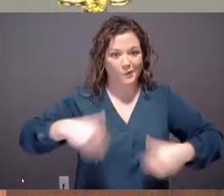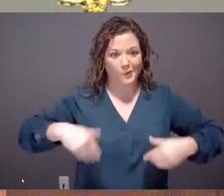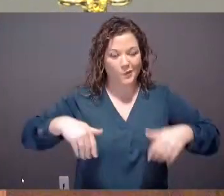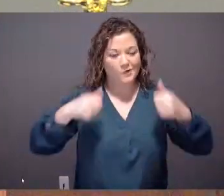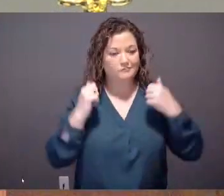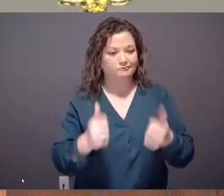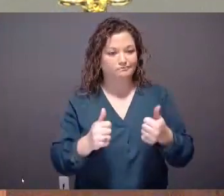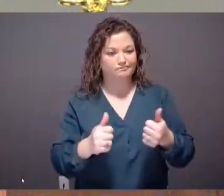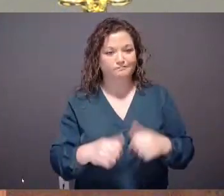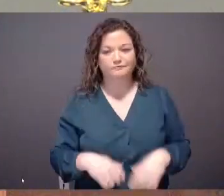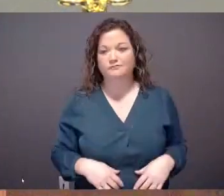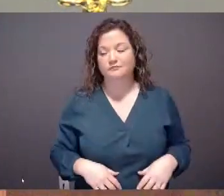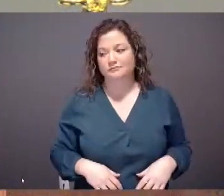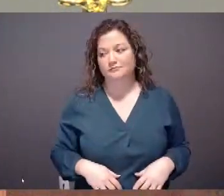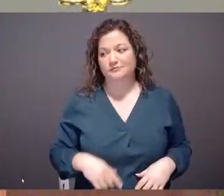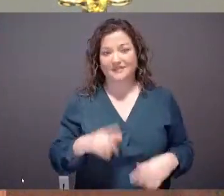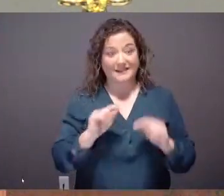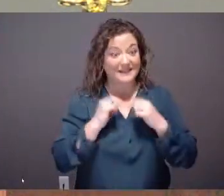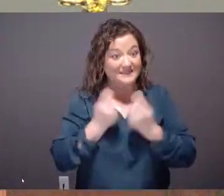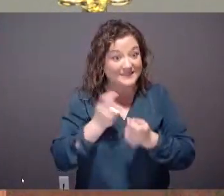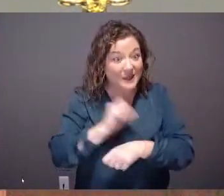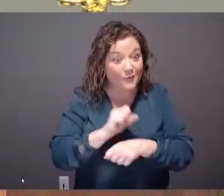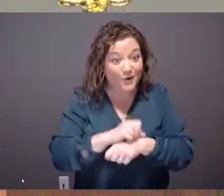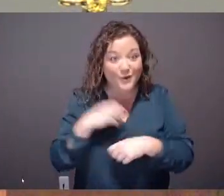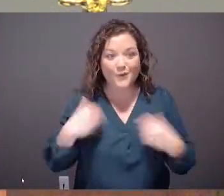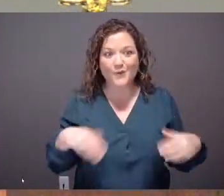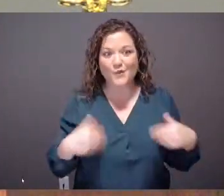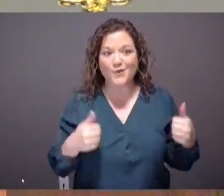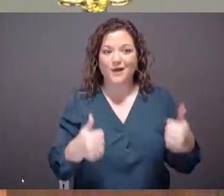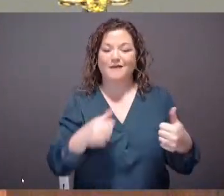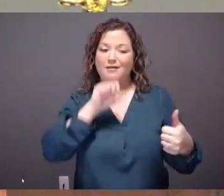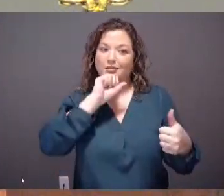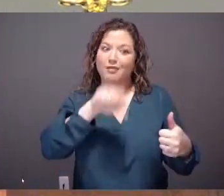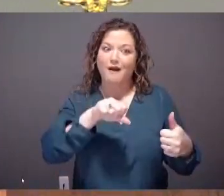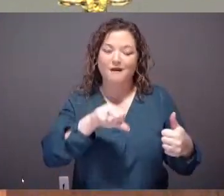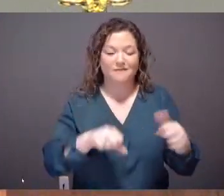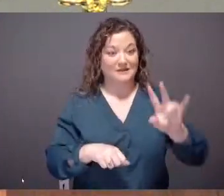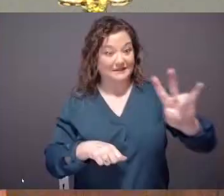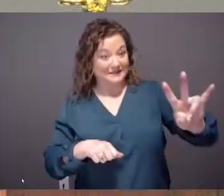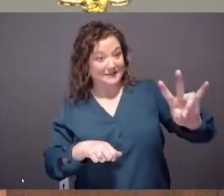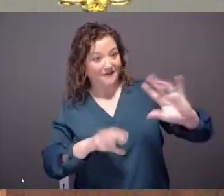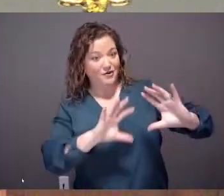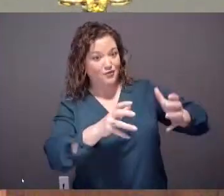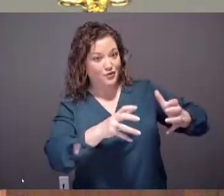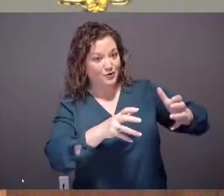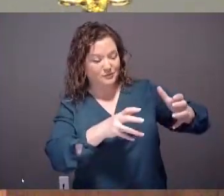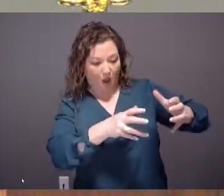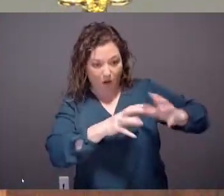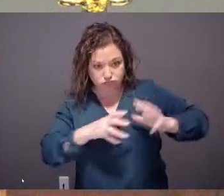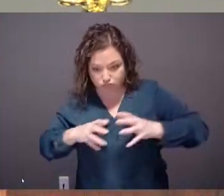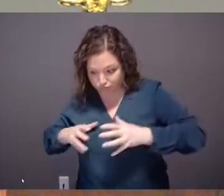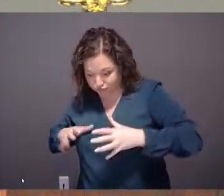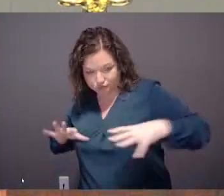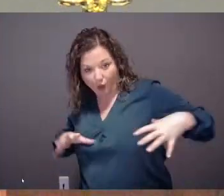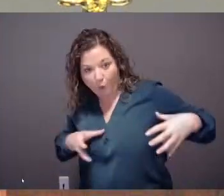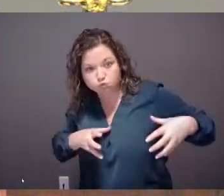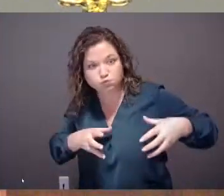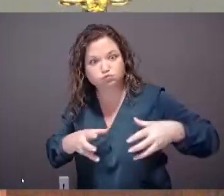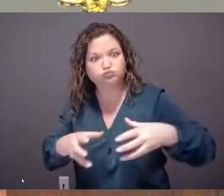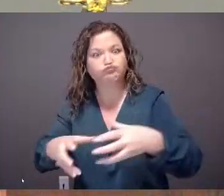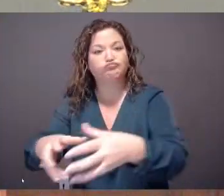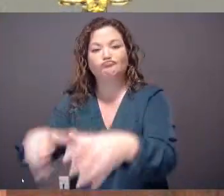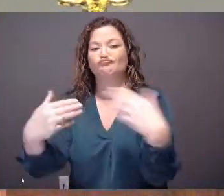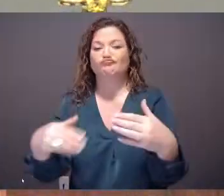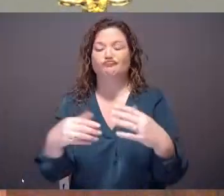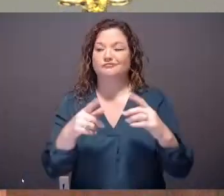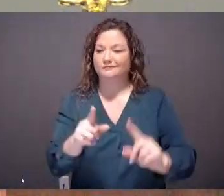I love the teamwork. I mean, that you pulled seven groups together that are all kind of going the same direction and pulling together and making sure everybody kind of